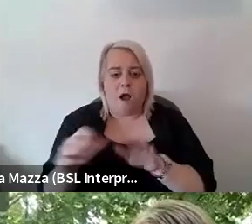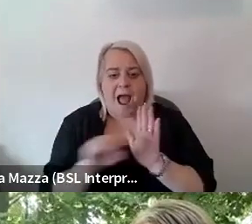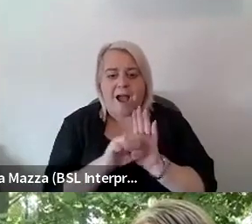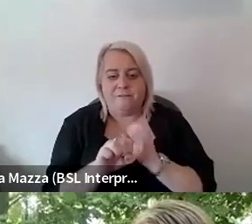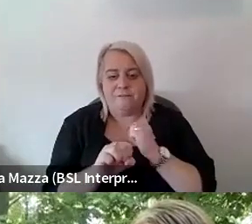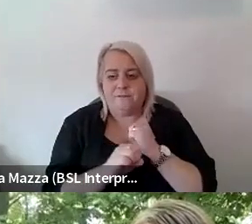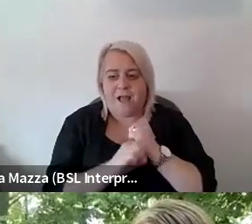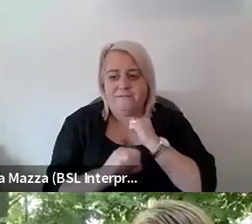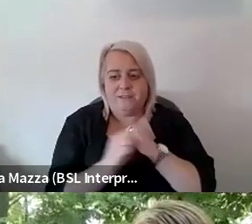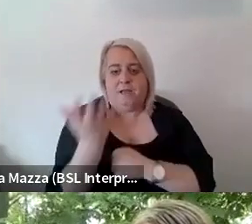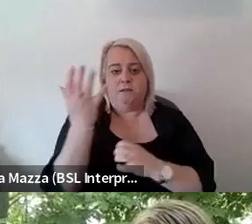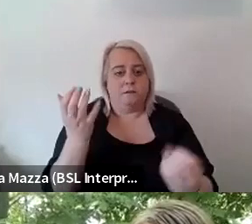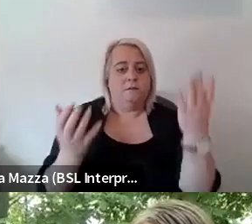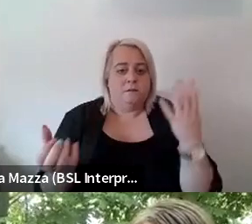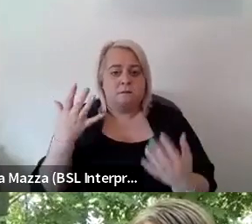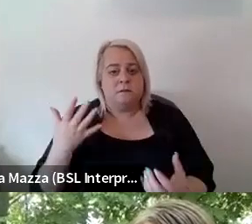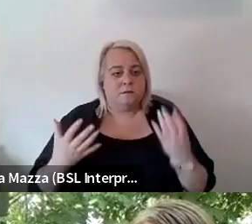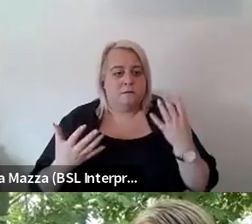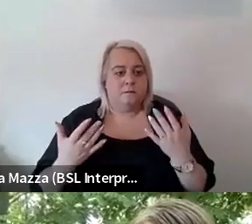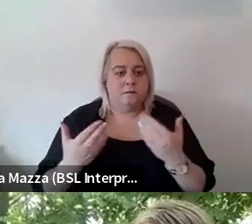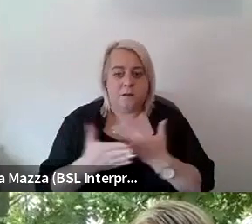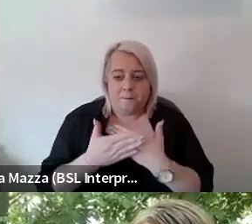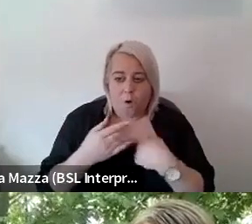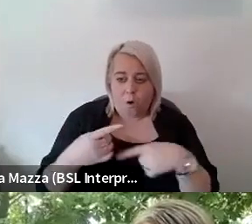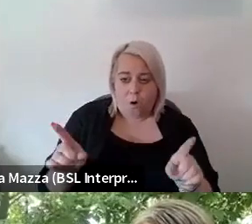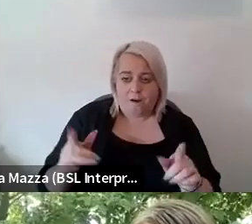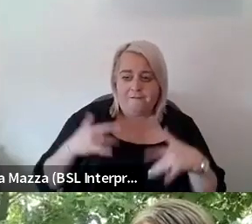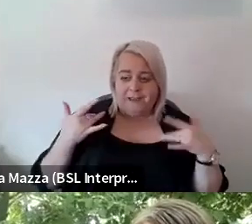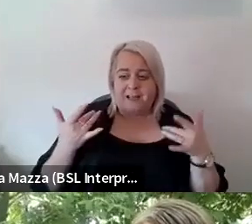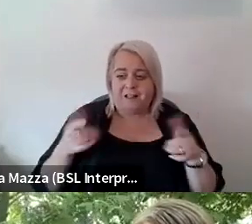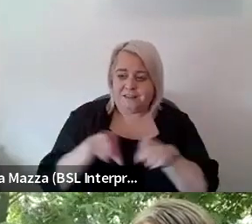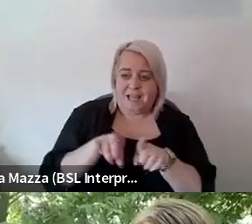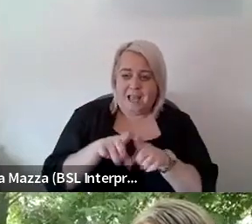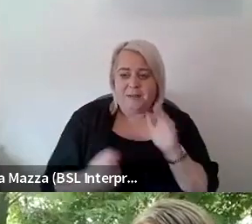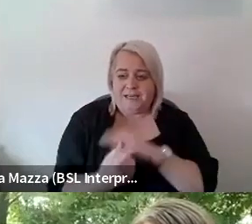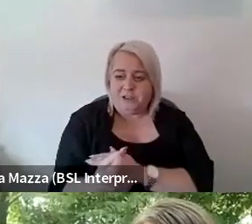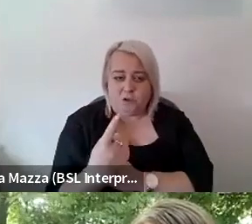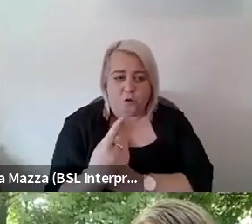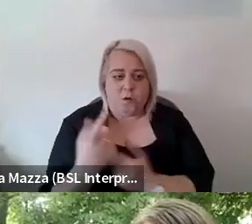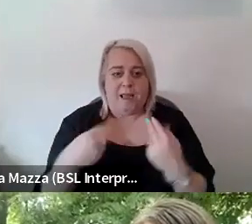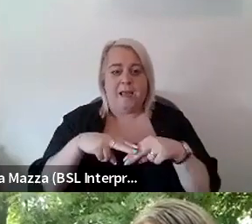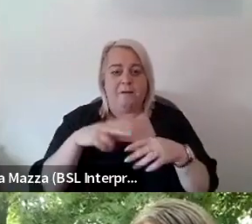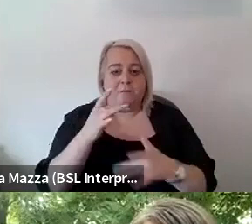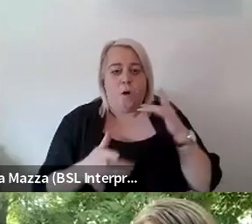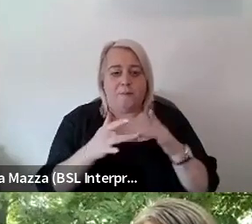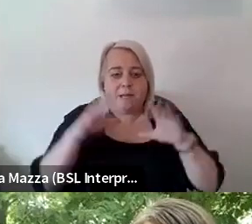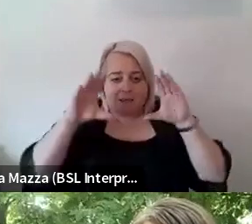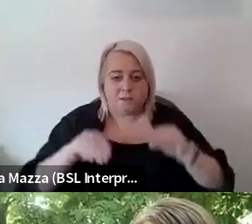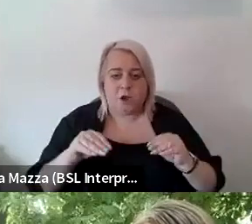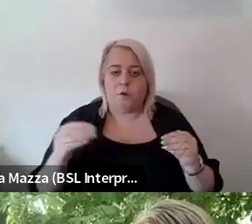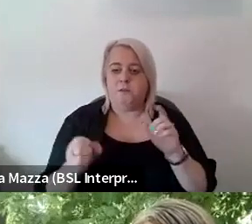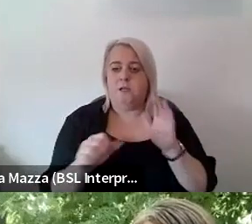there any other examples that all of you face that are common things that if websites just stopped doing it, or, you